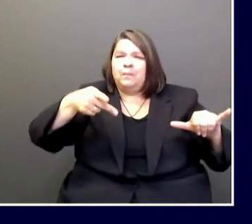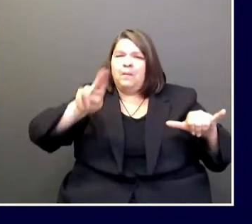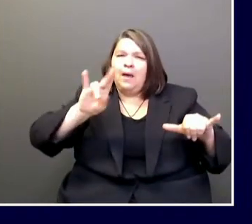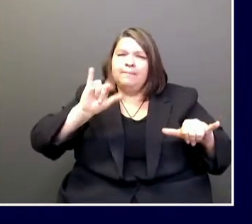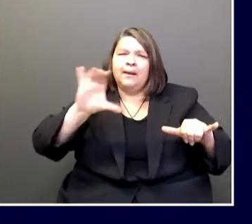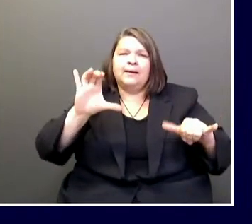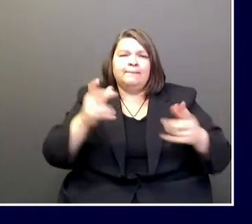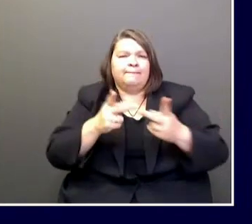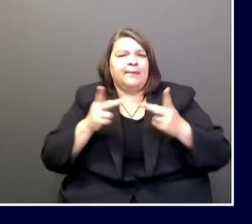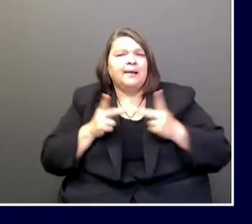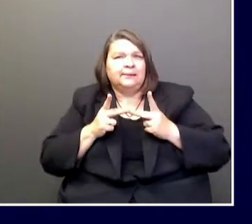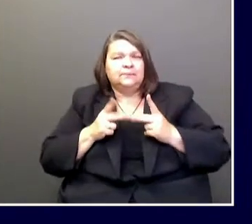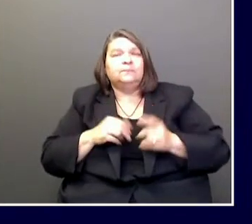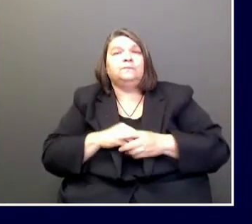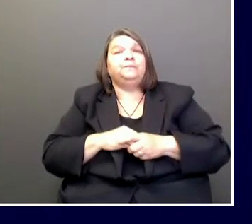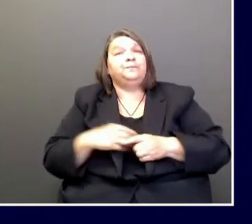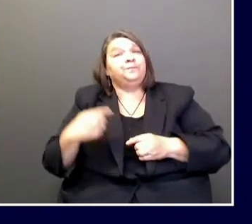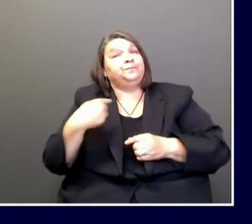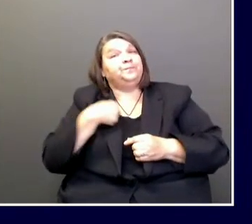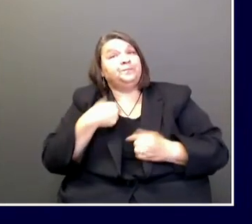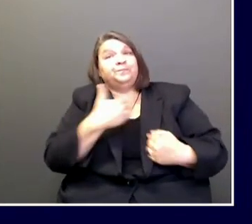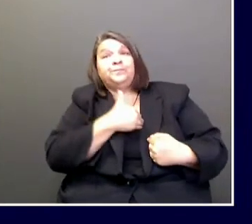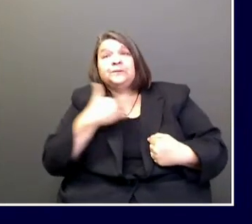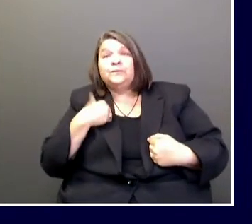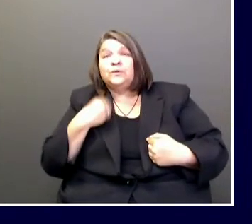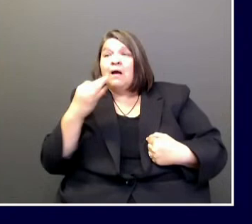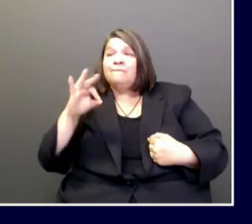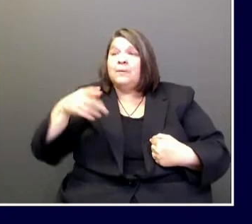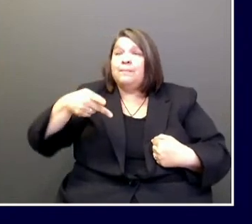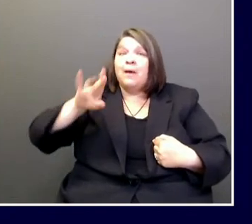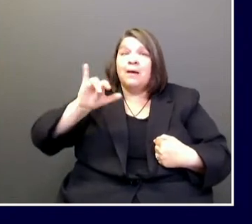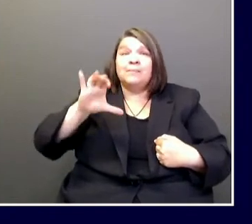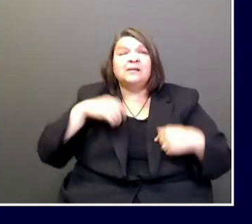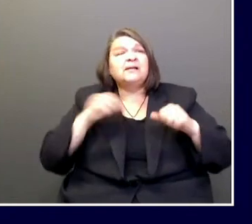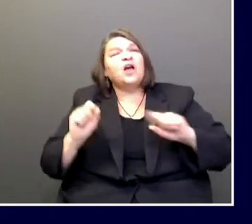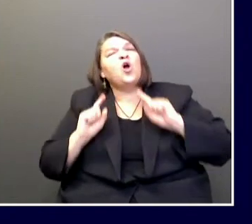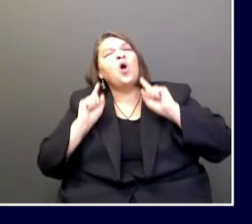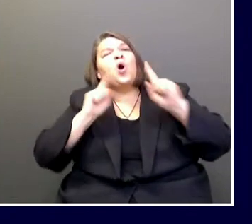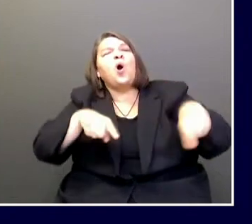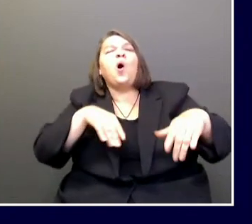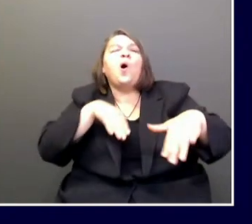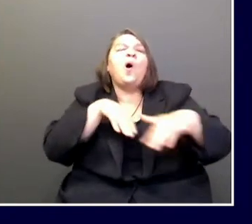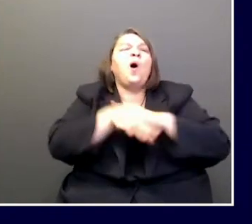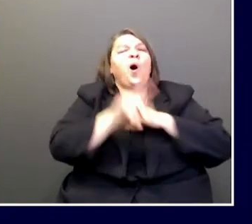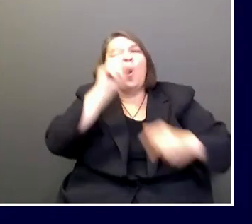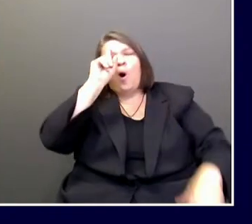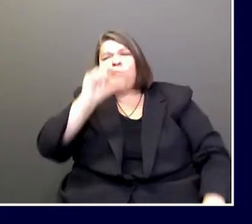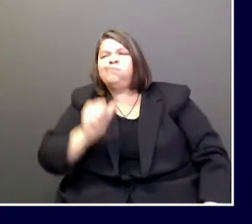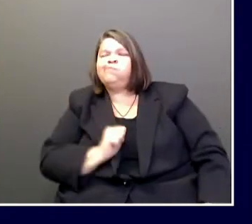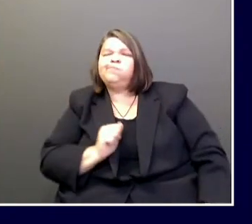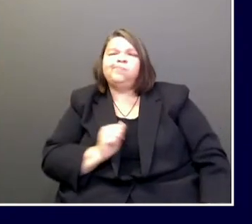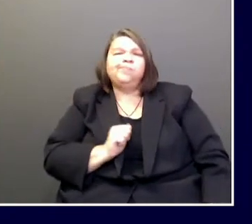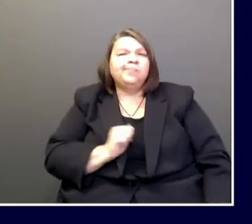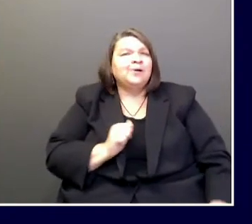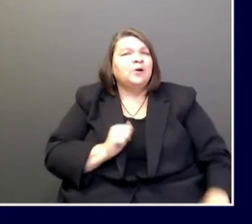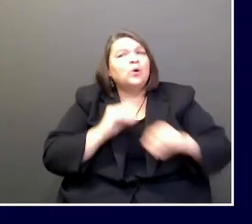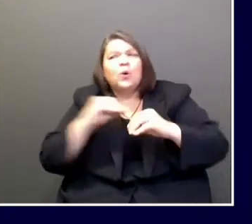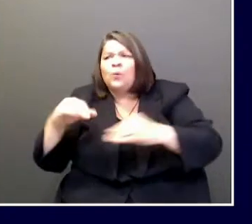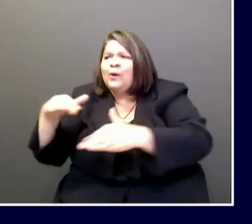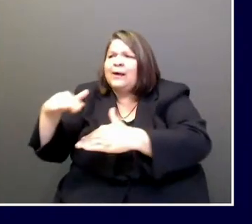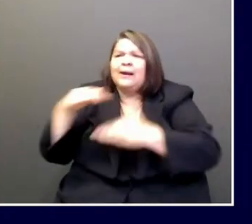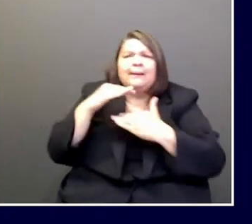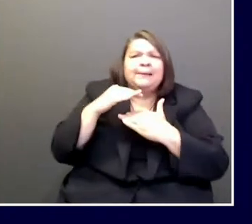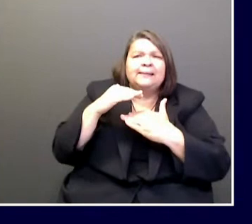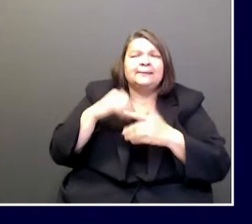general public could be invited into or access freely. That's not I don't intend for that to be the binding